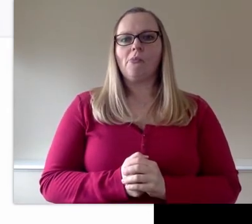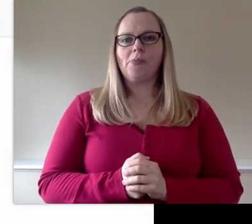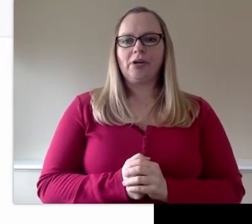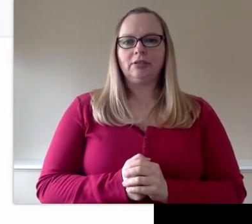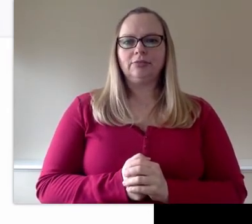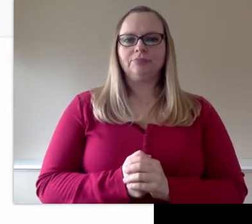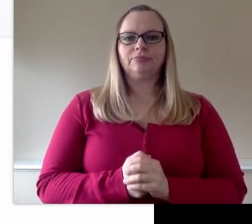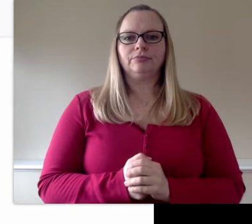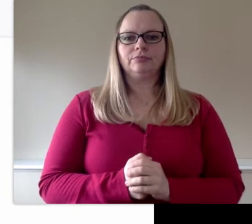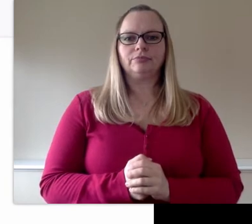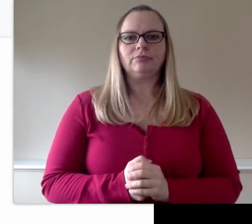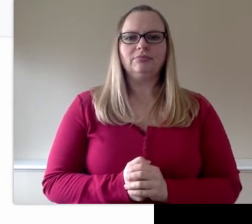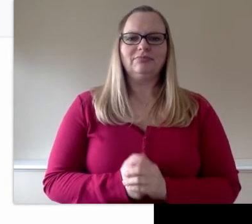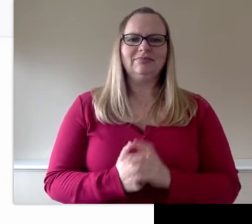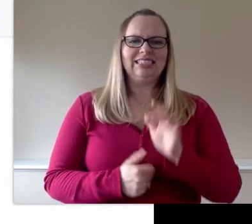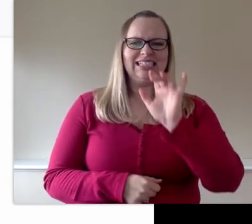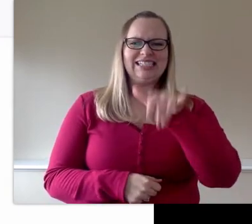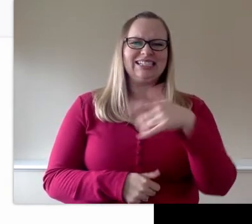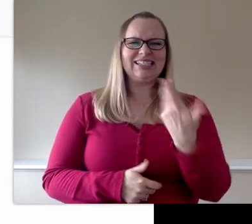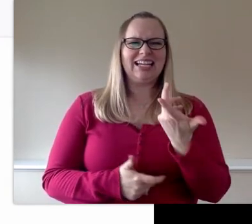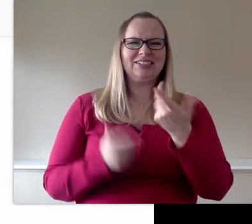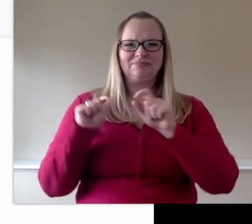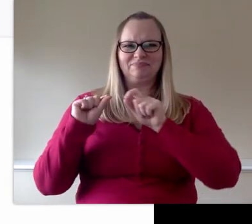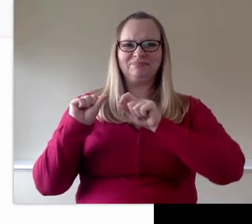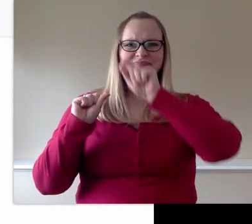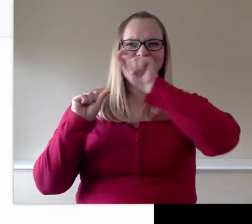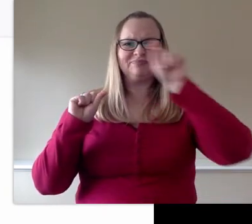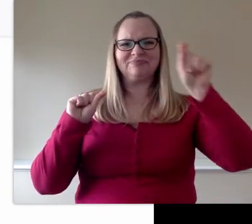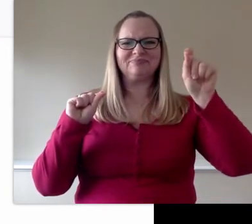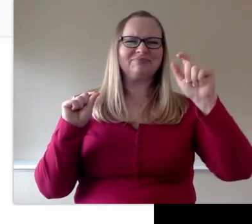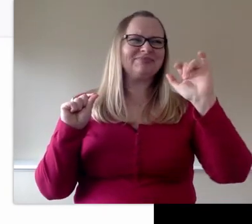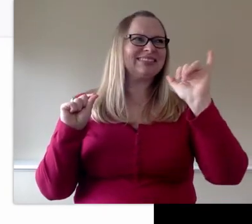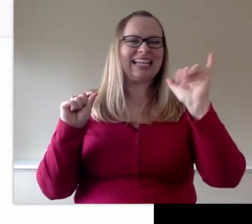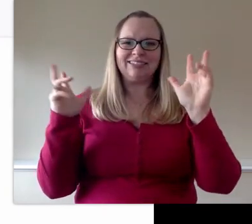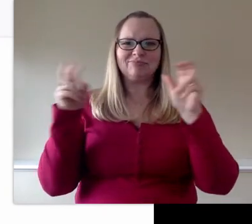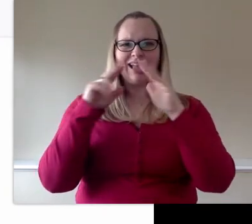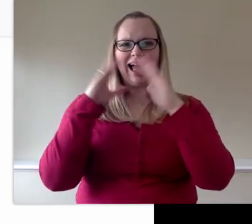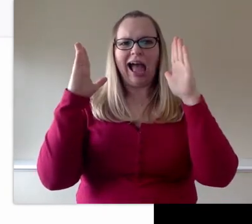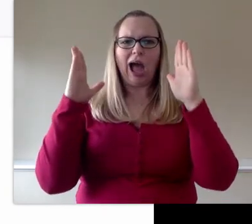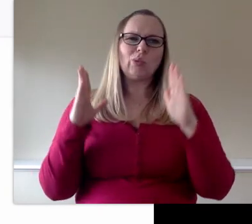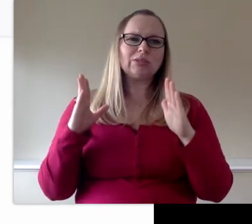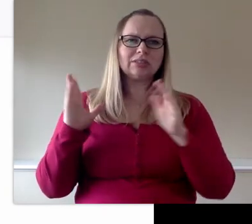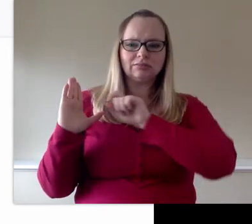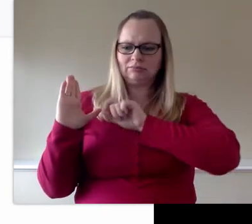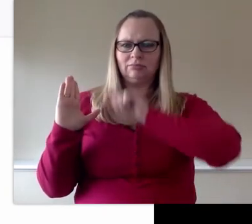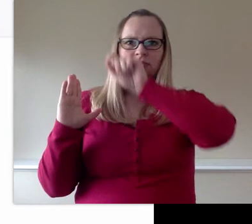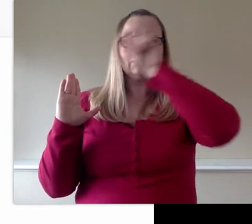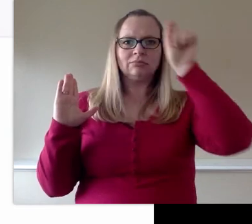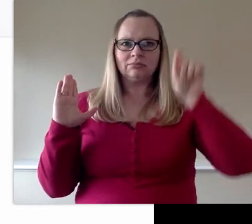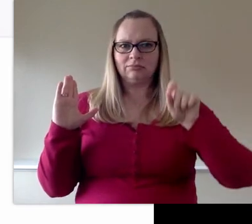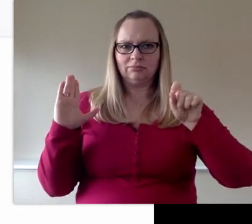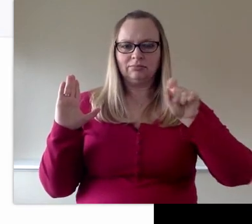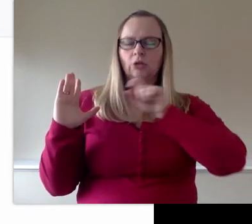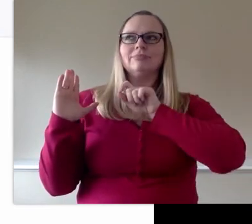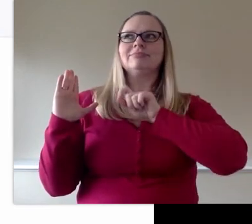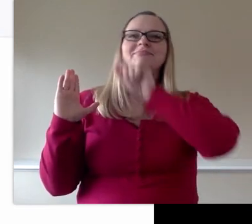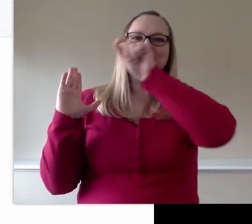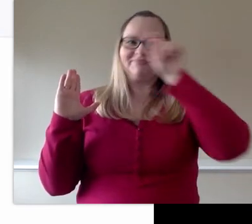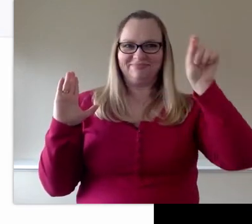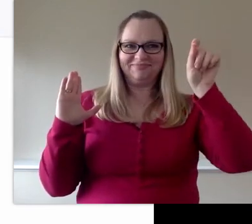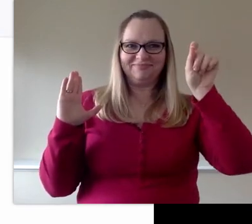is that we have this little, it's referred to sort of as a house, right? The